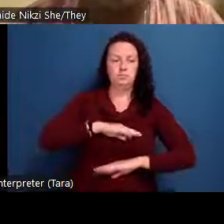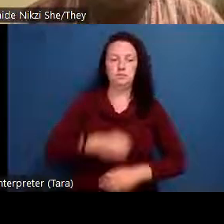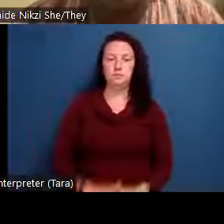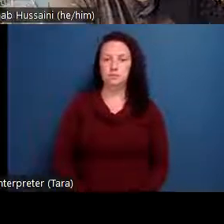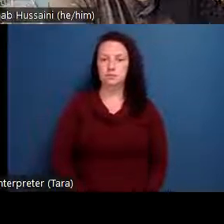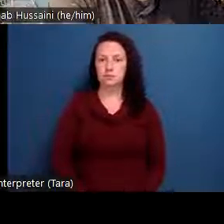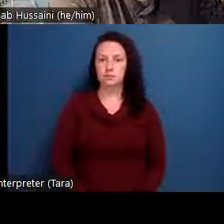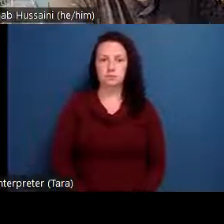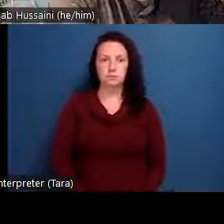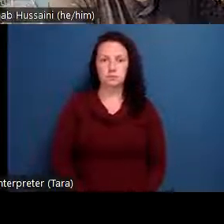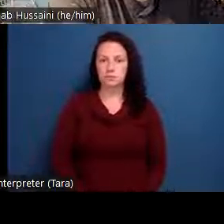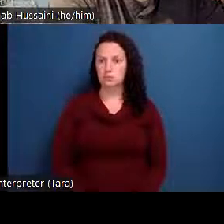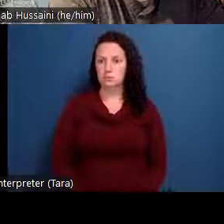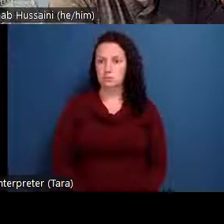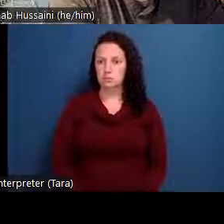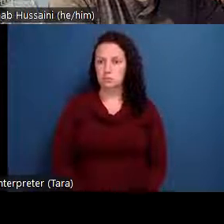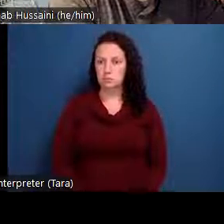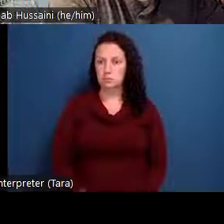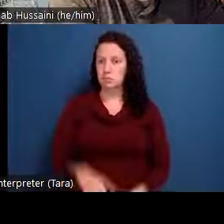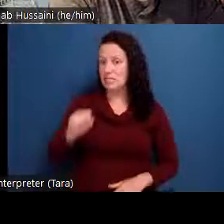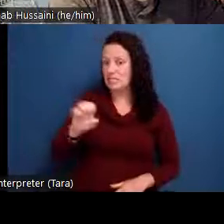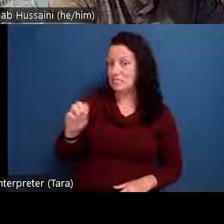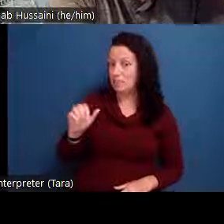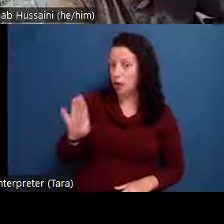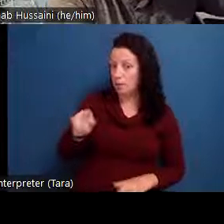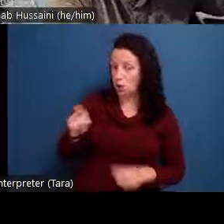Are you including yourself, CMOM? Yeah.